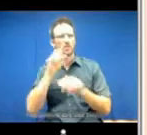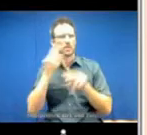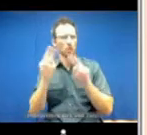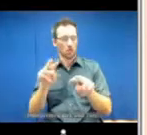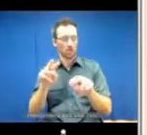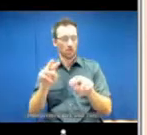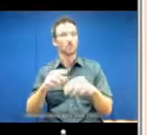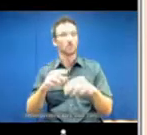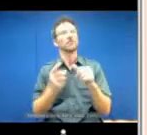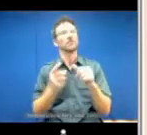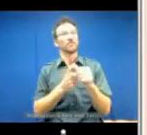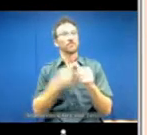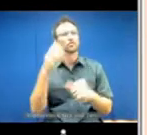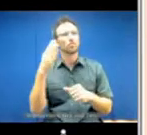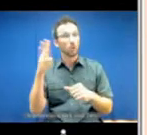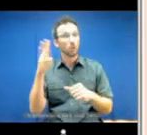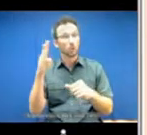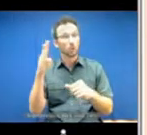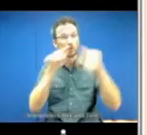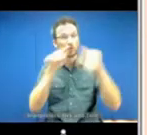are the proceedings interpreter.